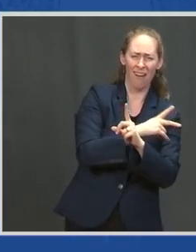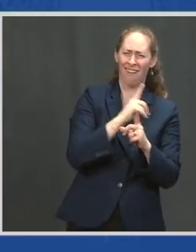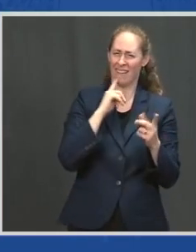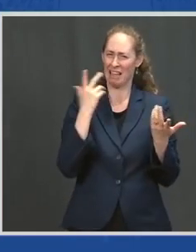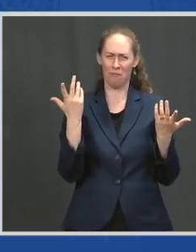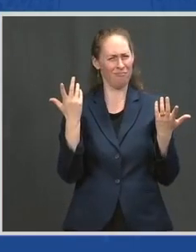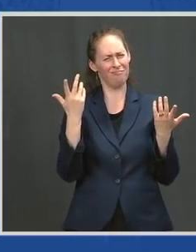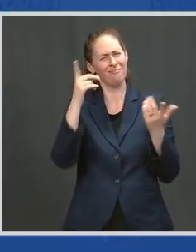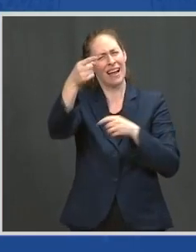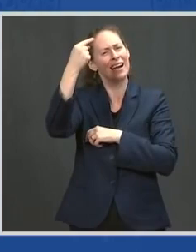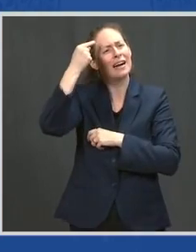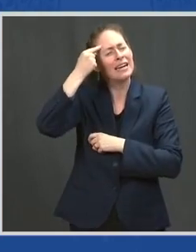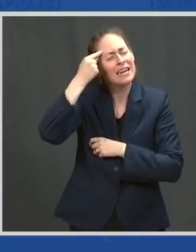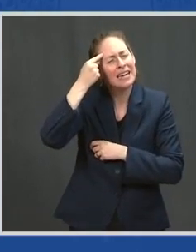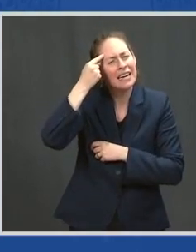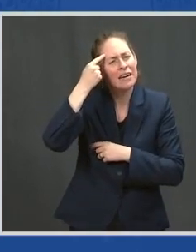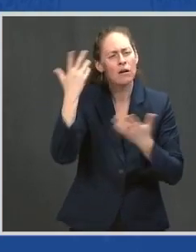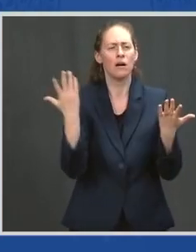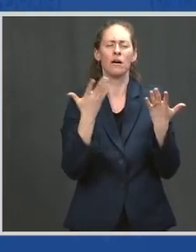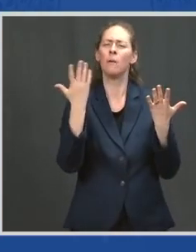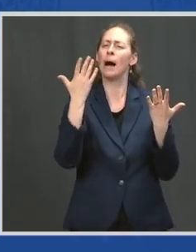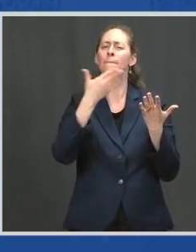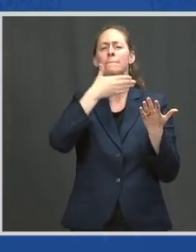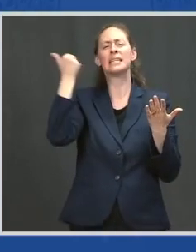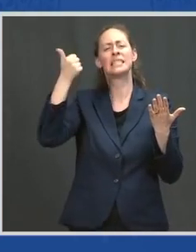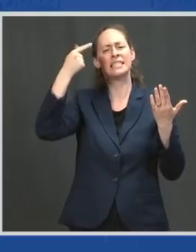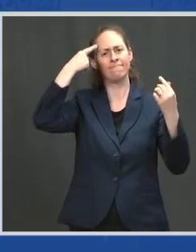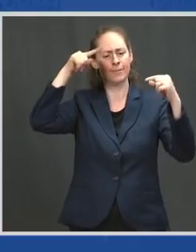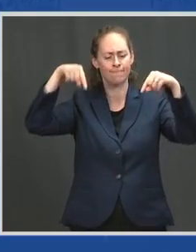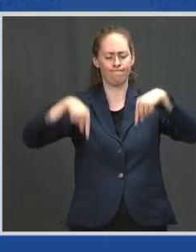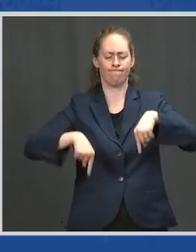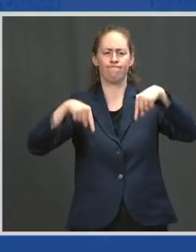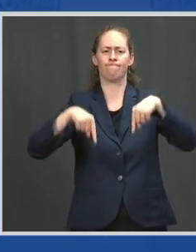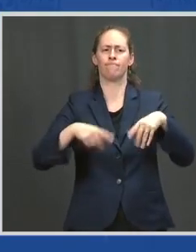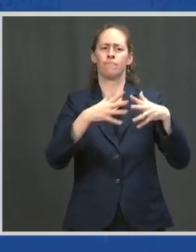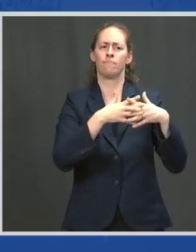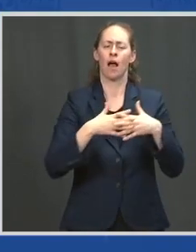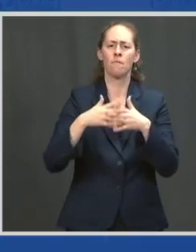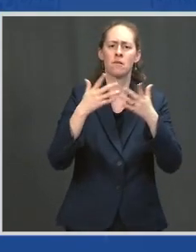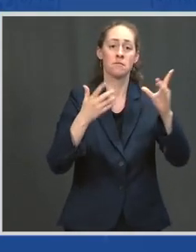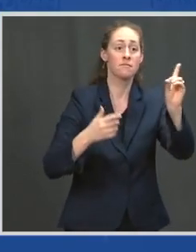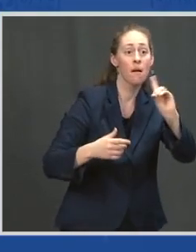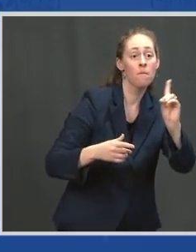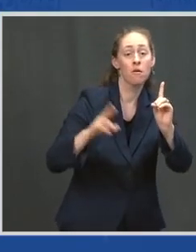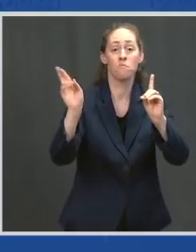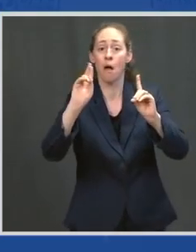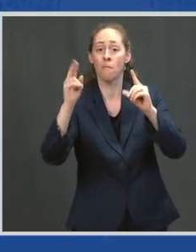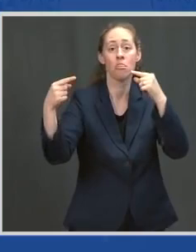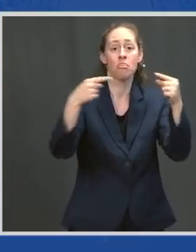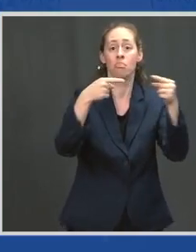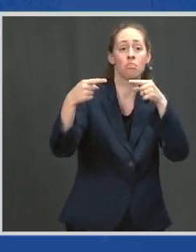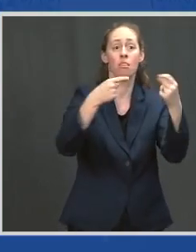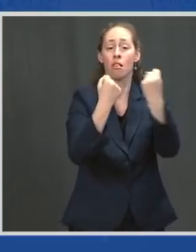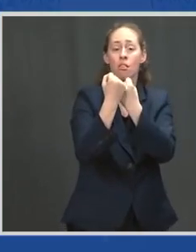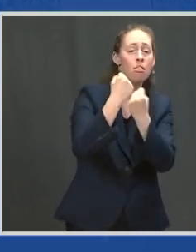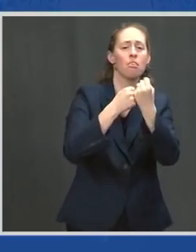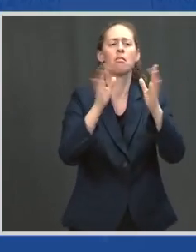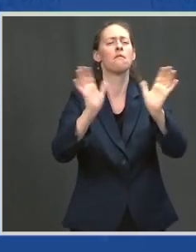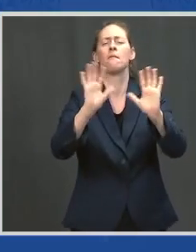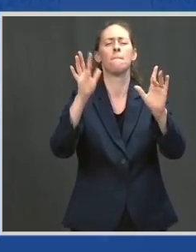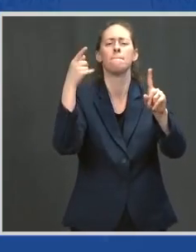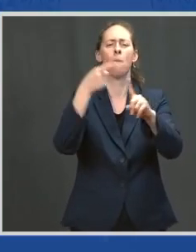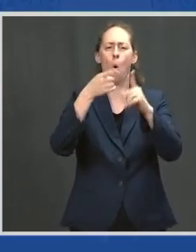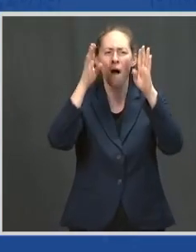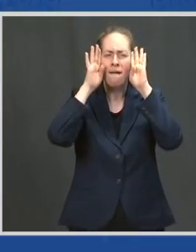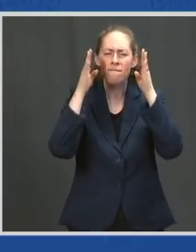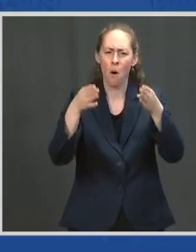in terms of what's better for America, not Democrat, Republican, individual. What's going to grow America more? What's going to grow